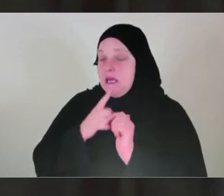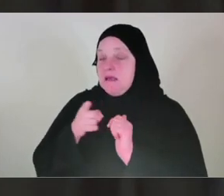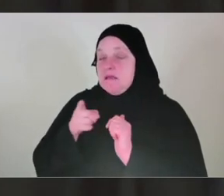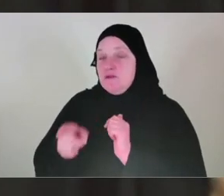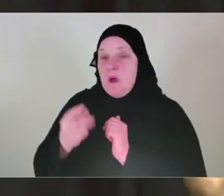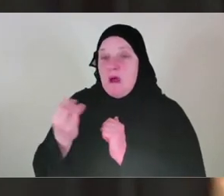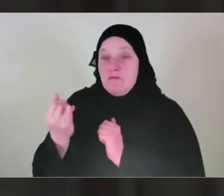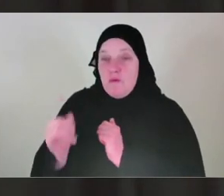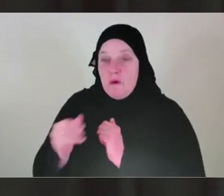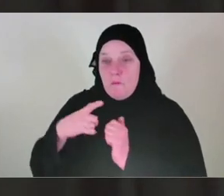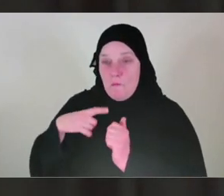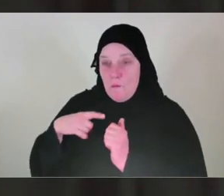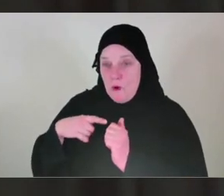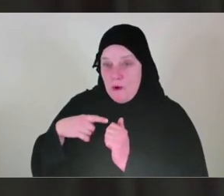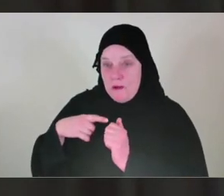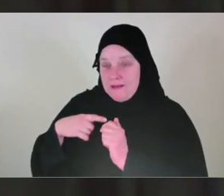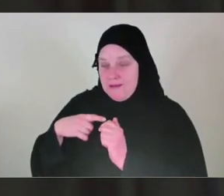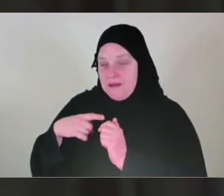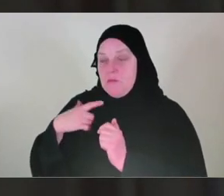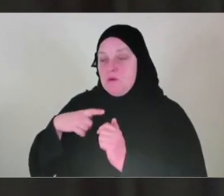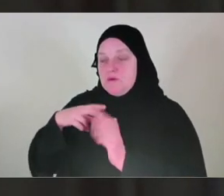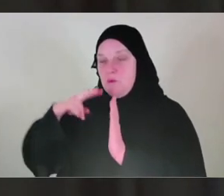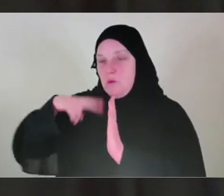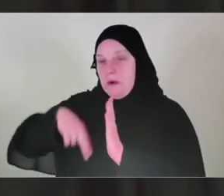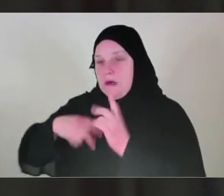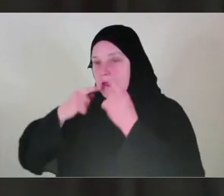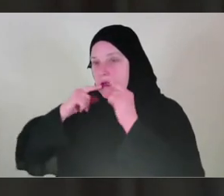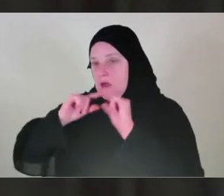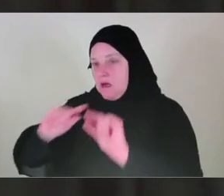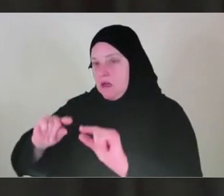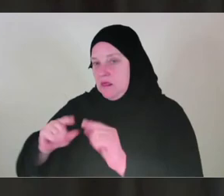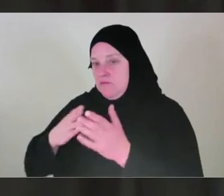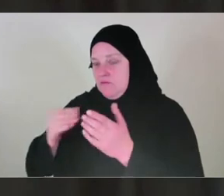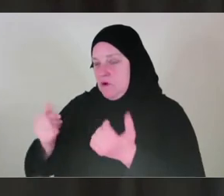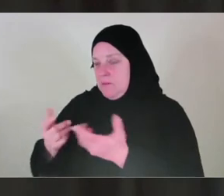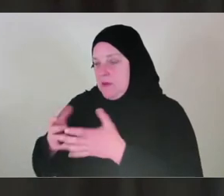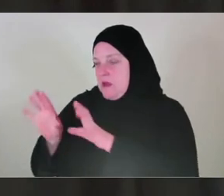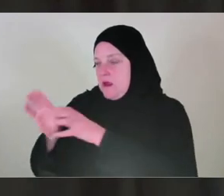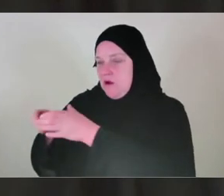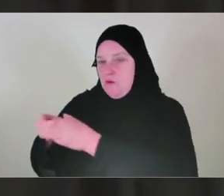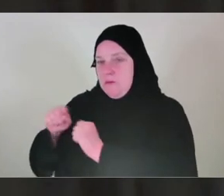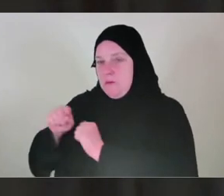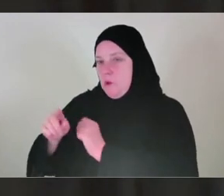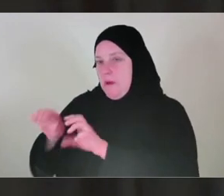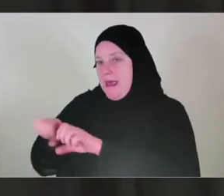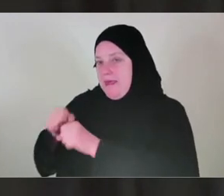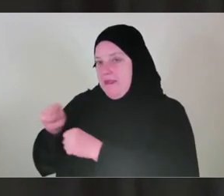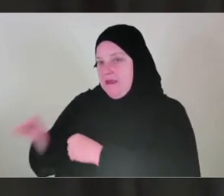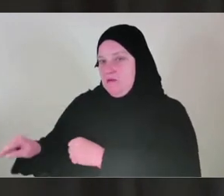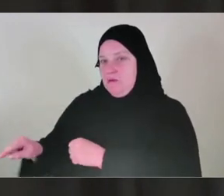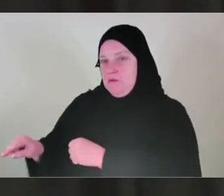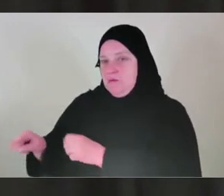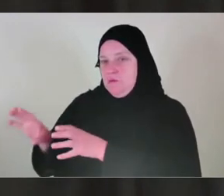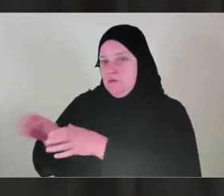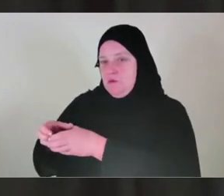the masters of the youth of paradise. Hasan al-Husayn, salawatullah alayhi, did they die when they were